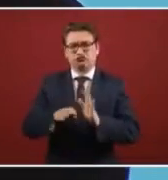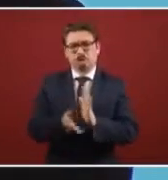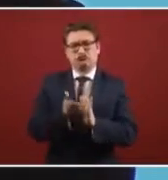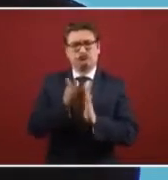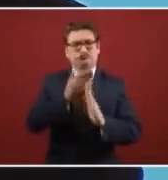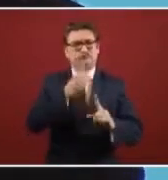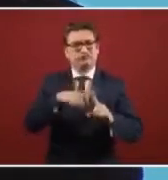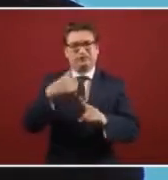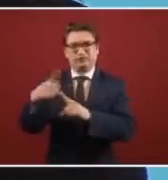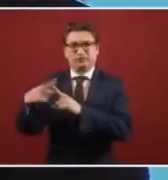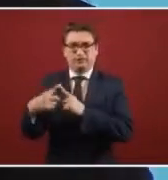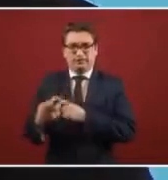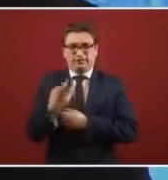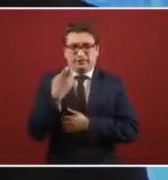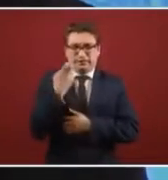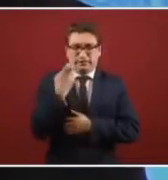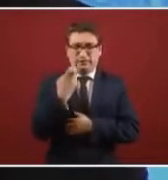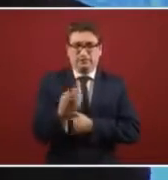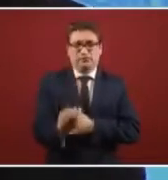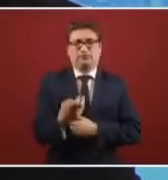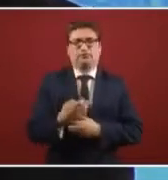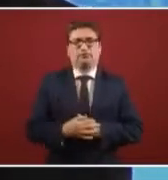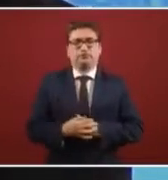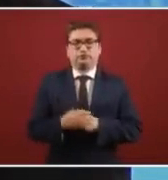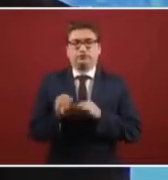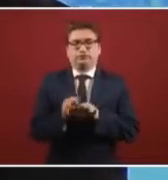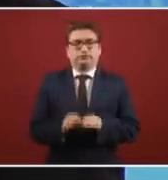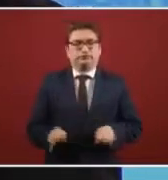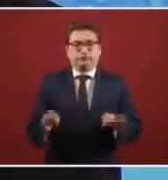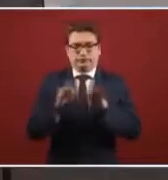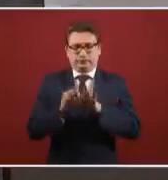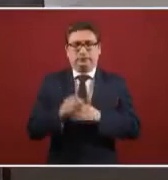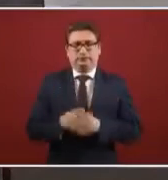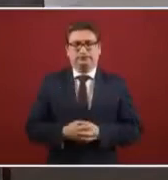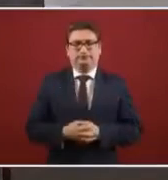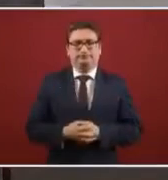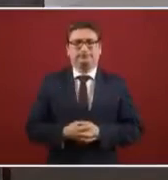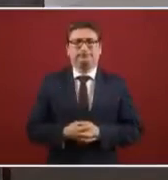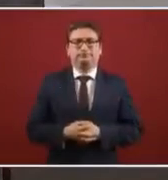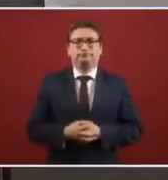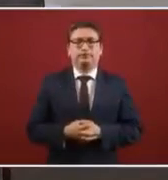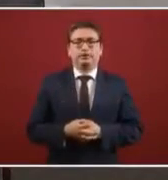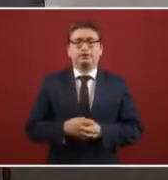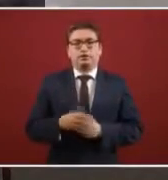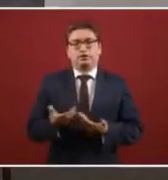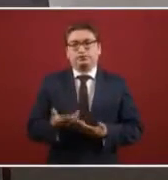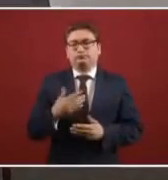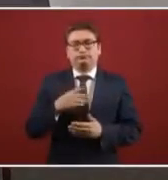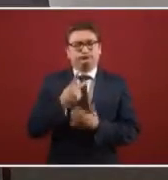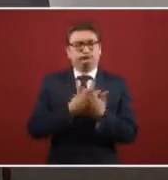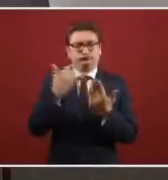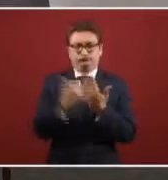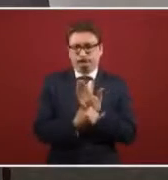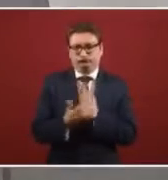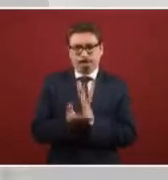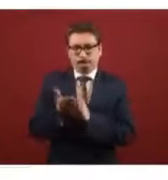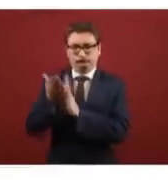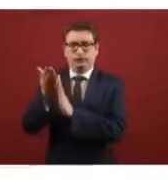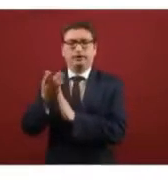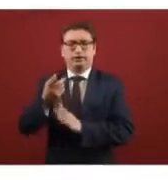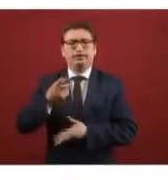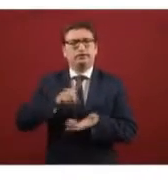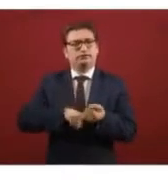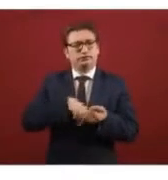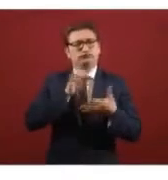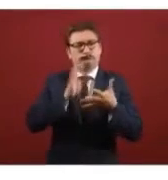esto conlleva All una this will nueva infraestructura bring a del new programa. La infrastructure. descripción del The proyecto description ya of the